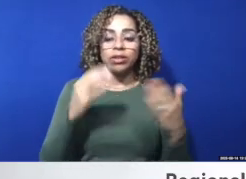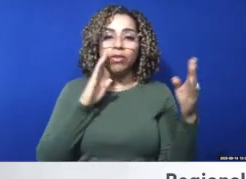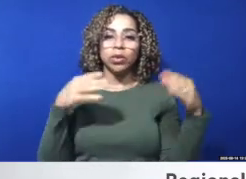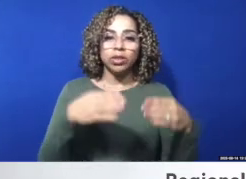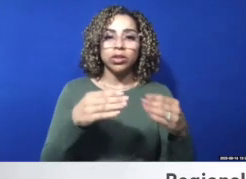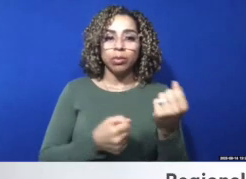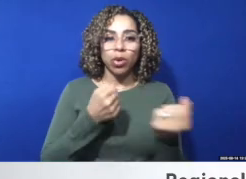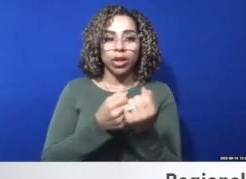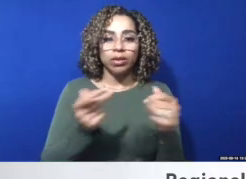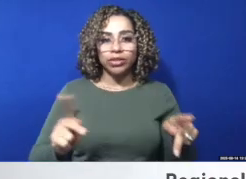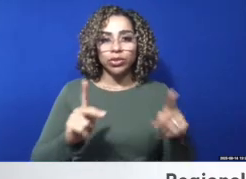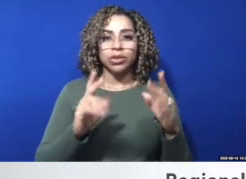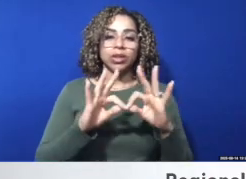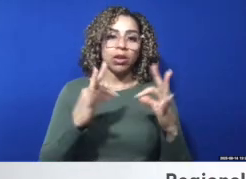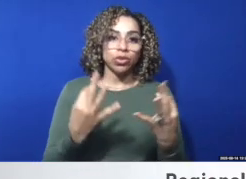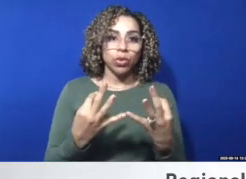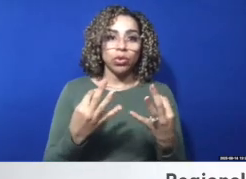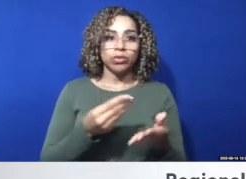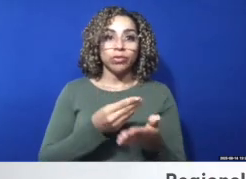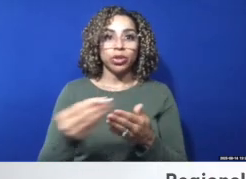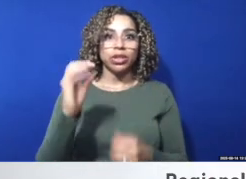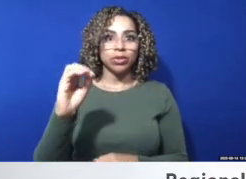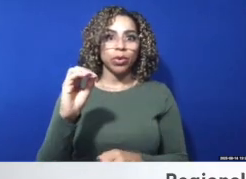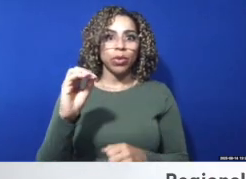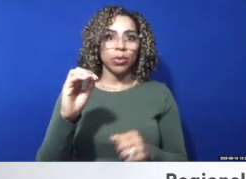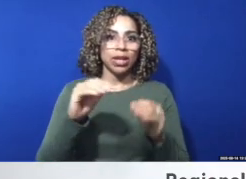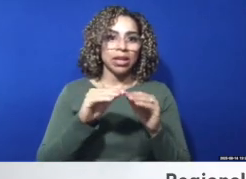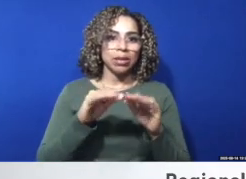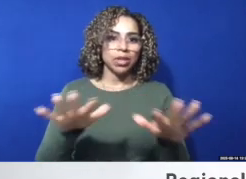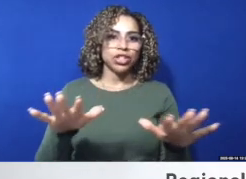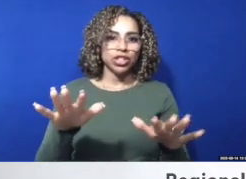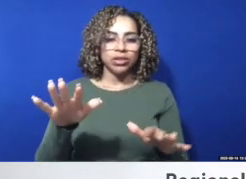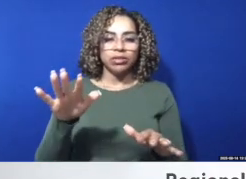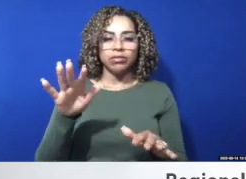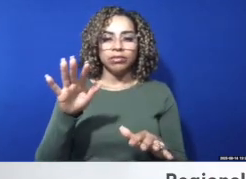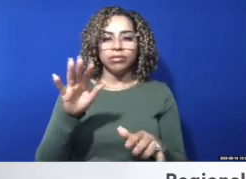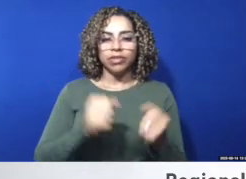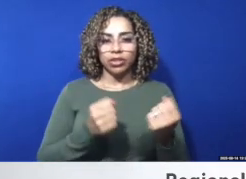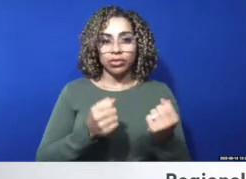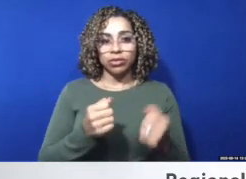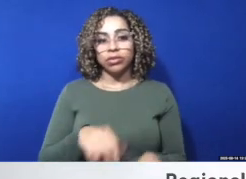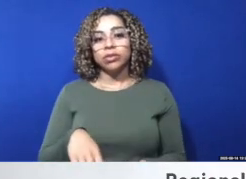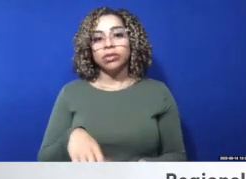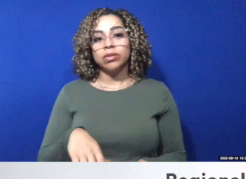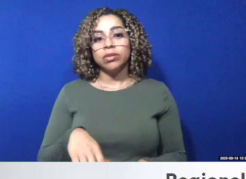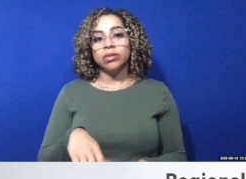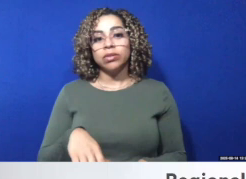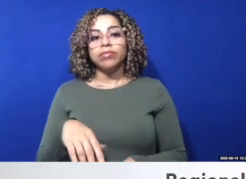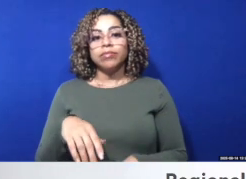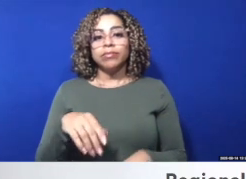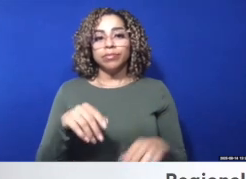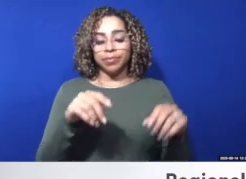and households with the purchase of zero-emission vehicles. On the slide is a high-level description of what each project is designed to